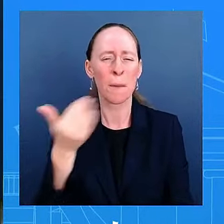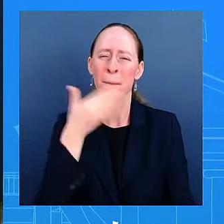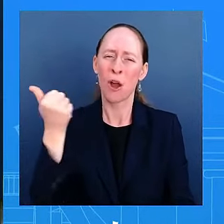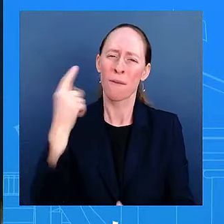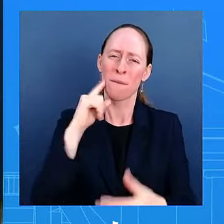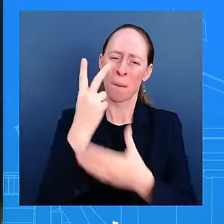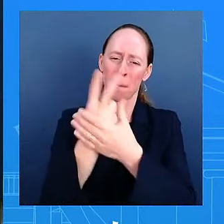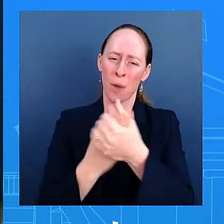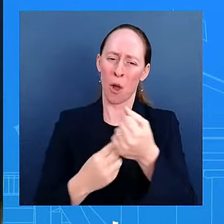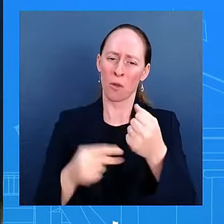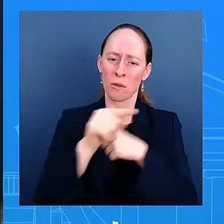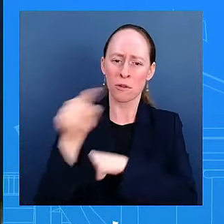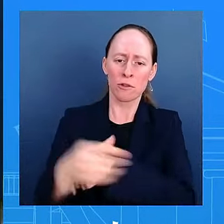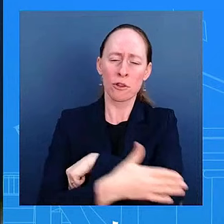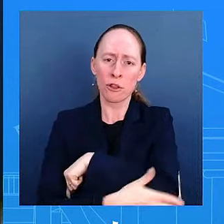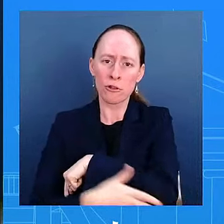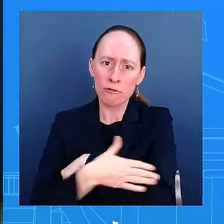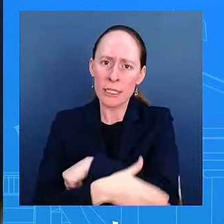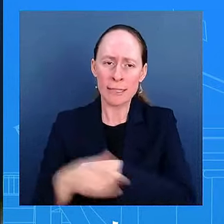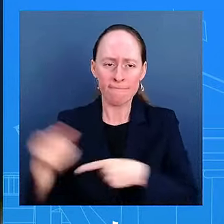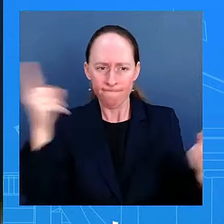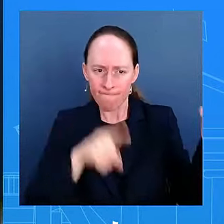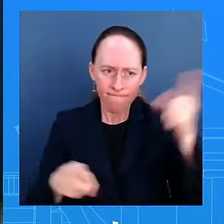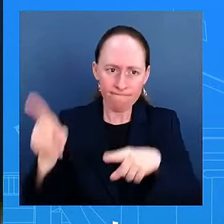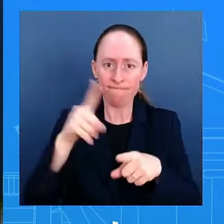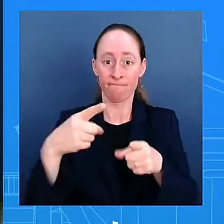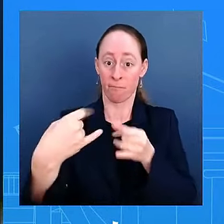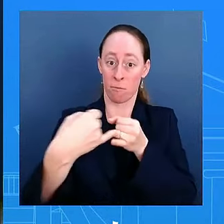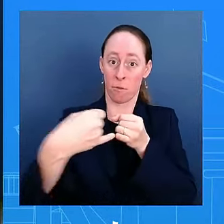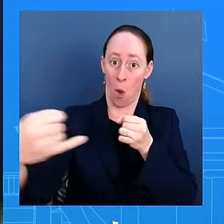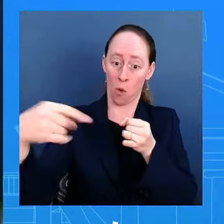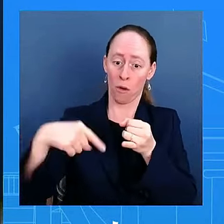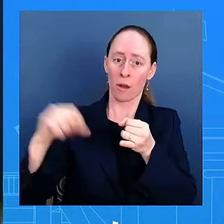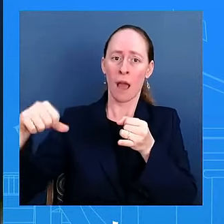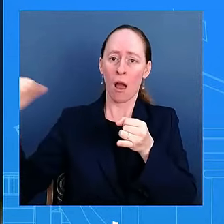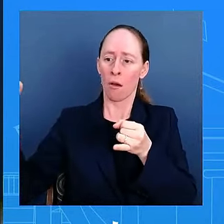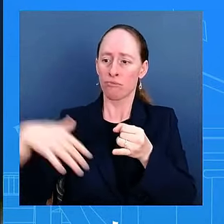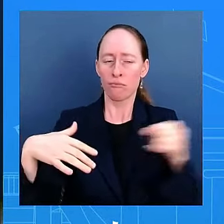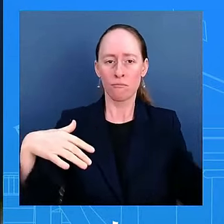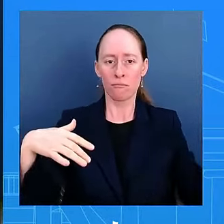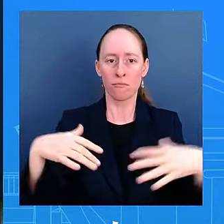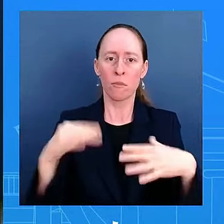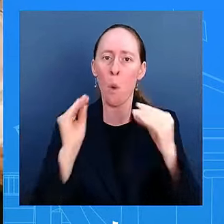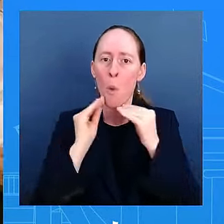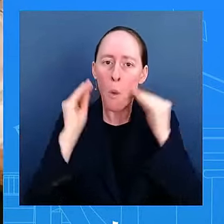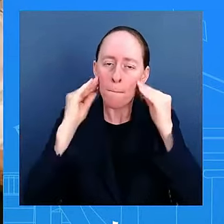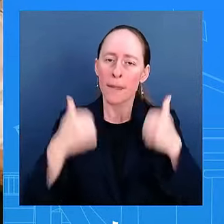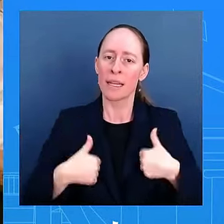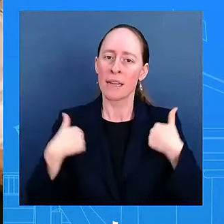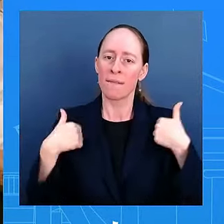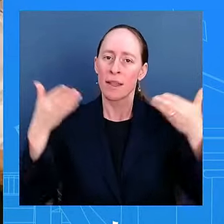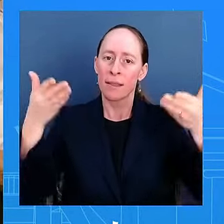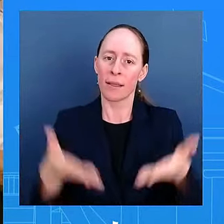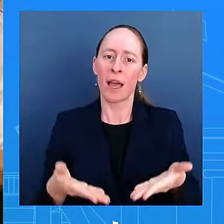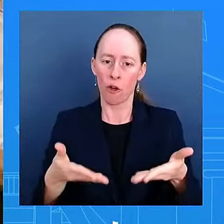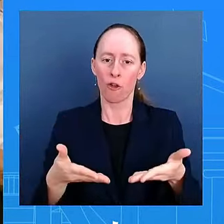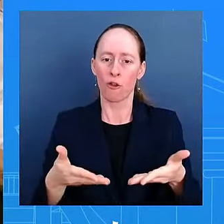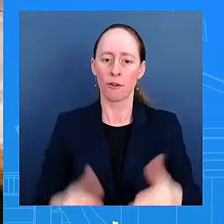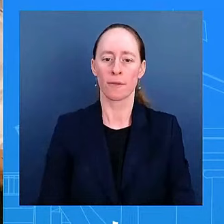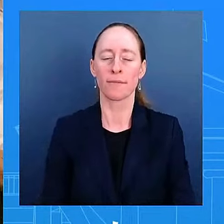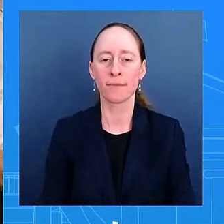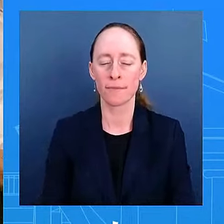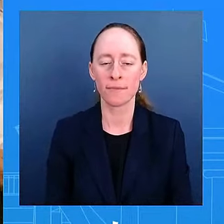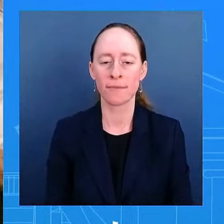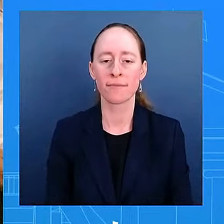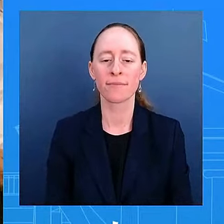to their respective borders. And that's what we want to see, and those discussions continue. And Just to follow up, Israeli Prime Minister Benjamin